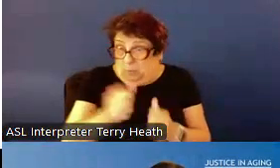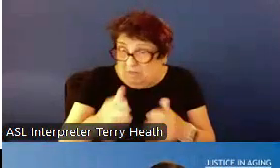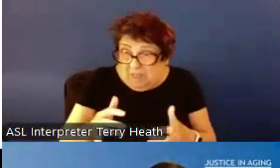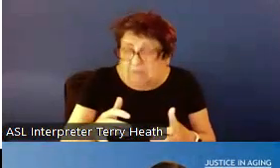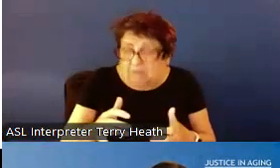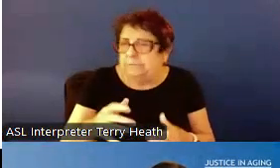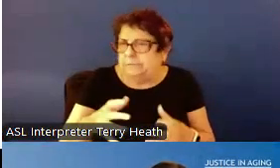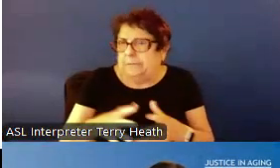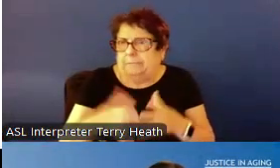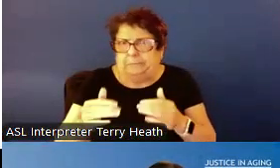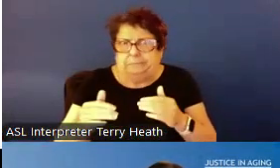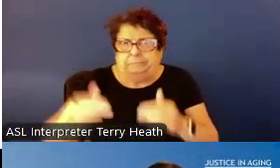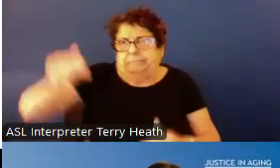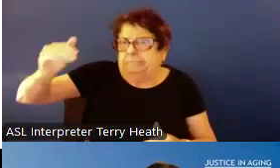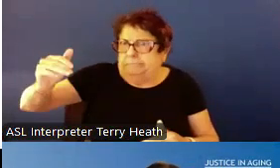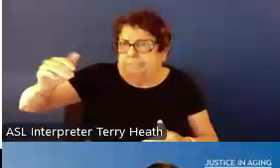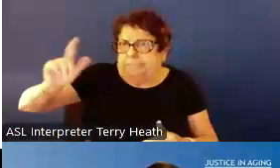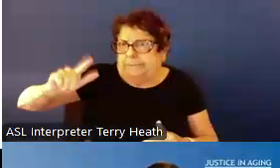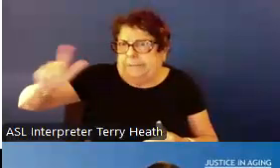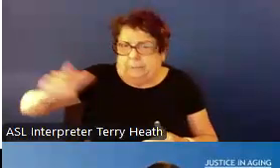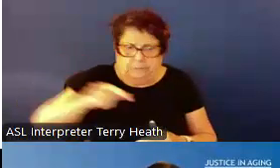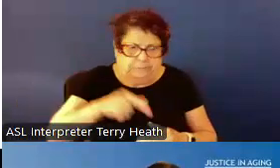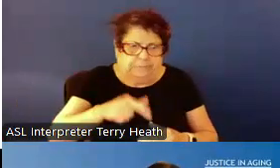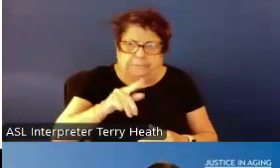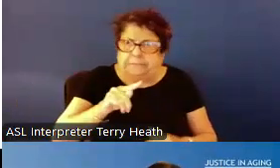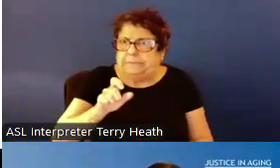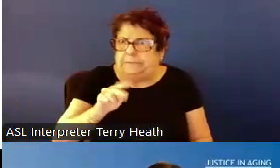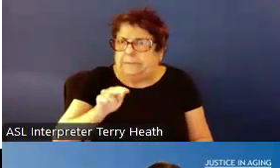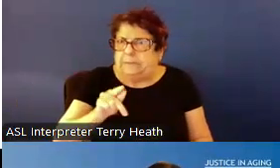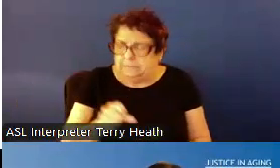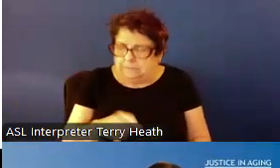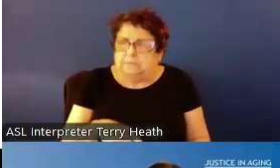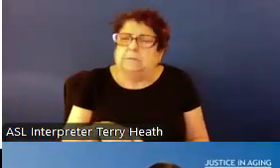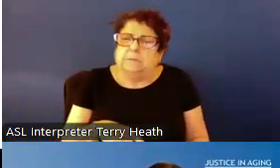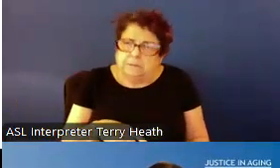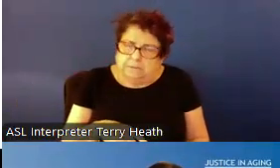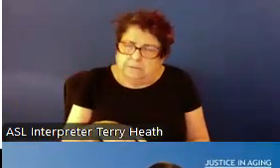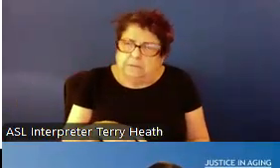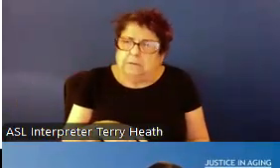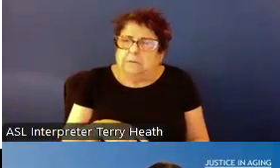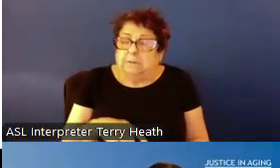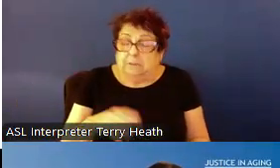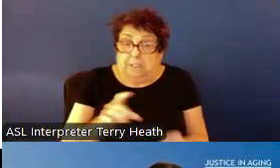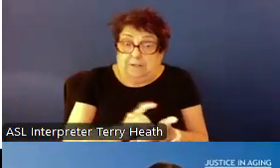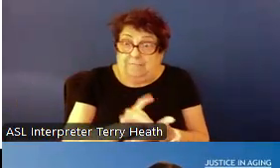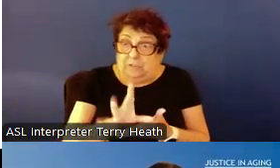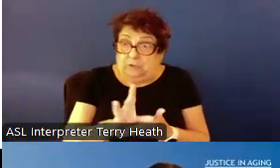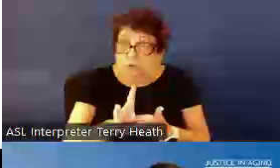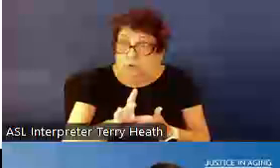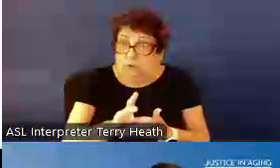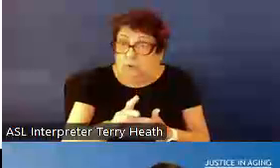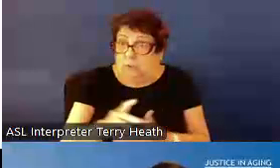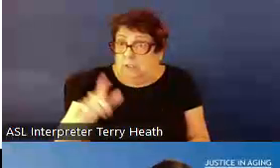between landlords and tenants. And in eviction cases, it's estimated that landlords are represented in